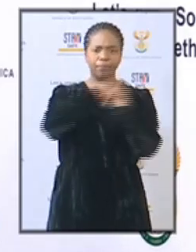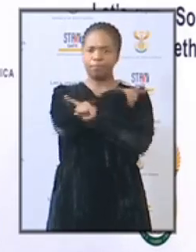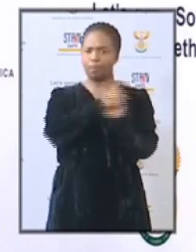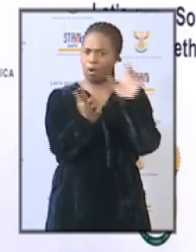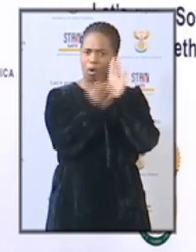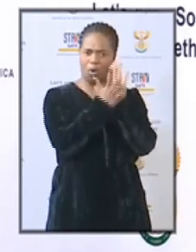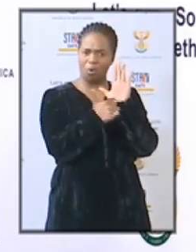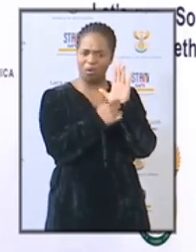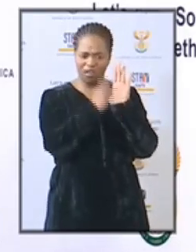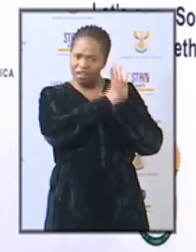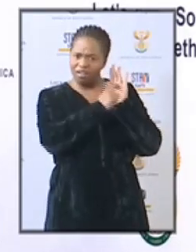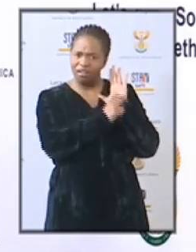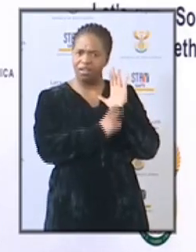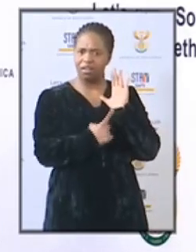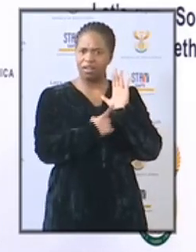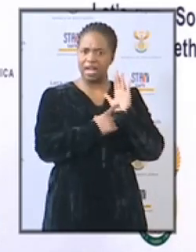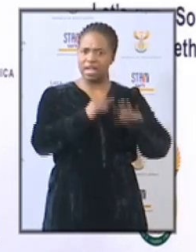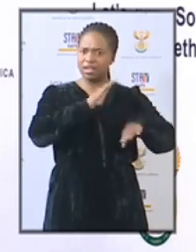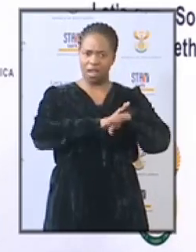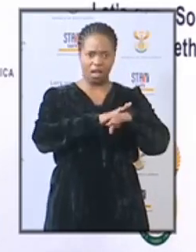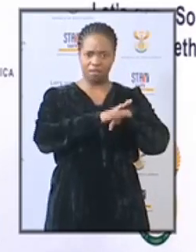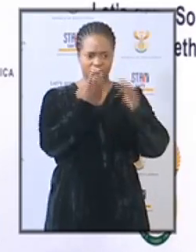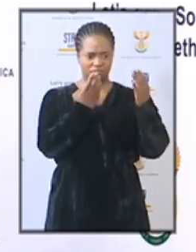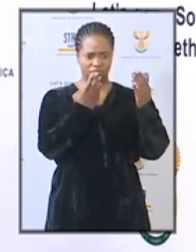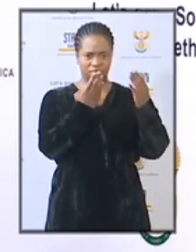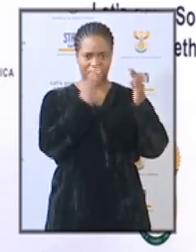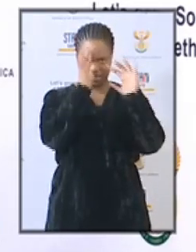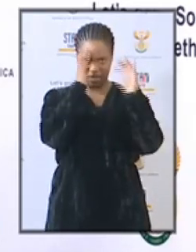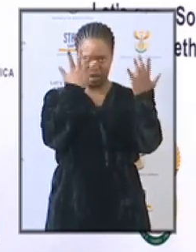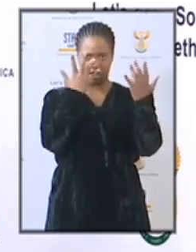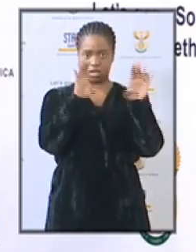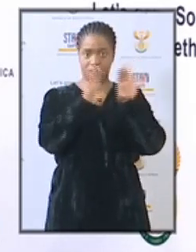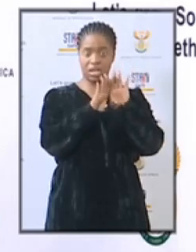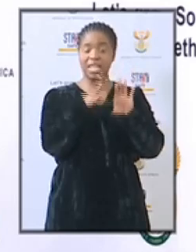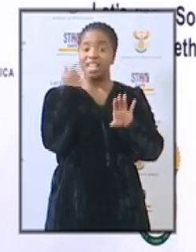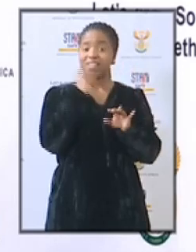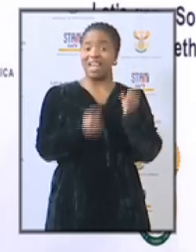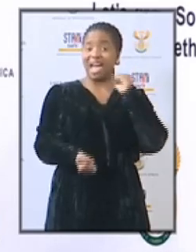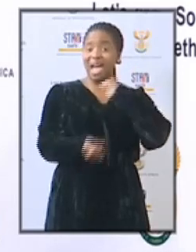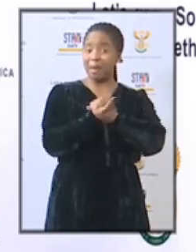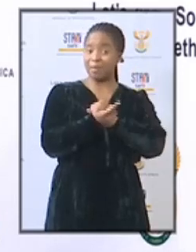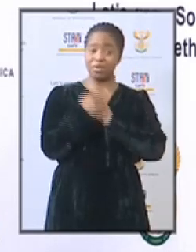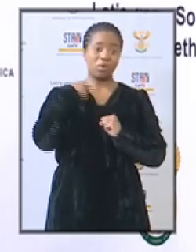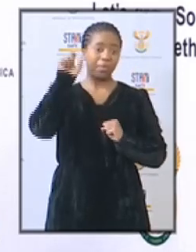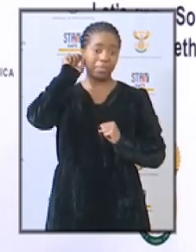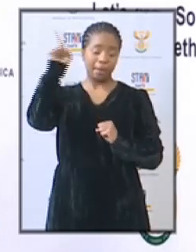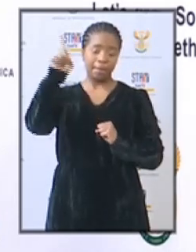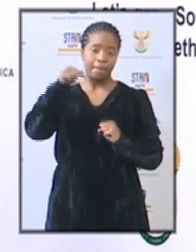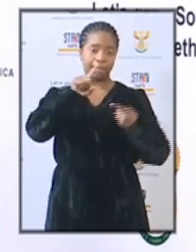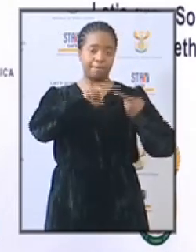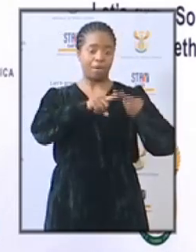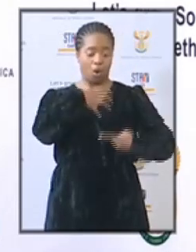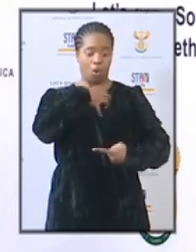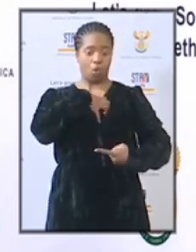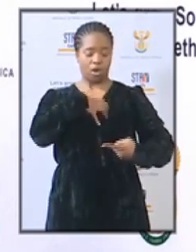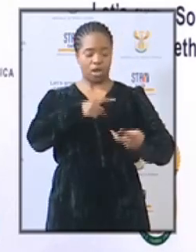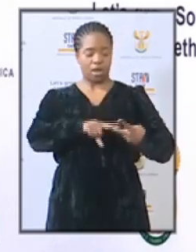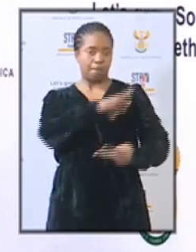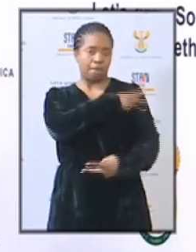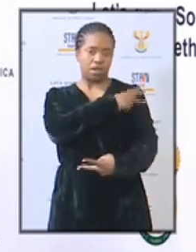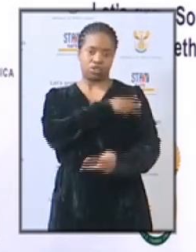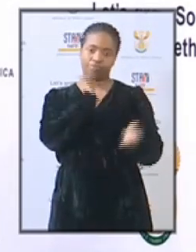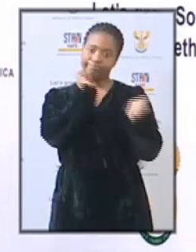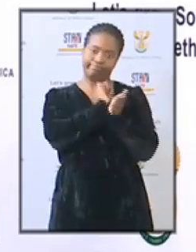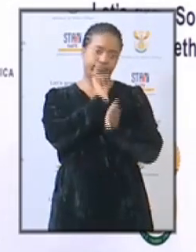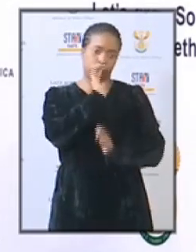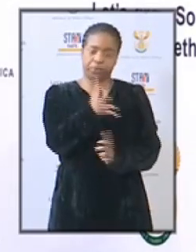must comply with the curfew. Consequences is that the owner will be arrested together with the manager. That's what it means. And